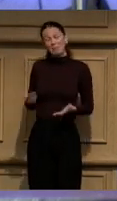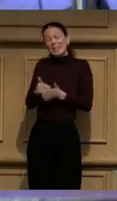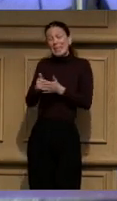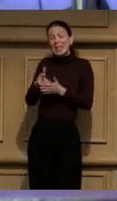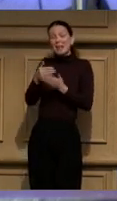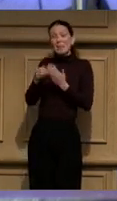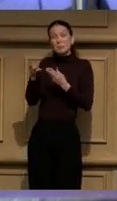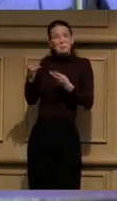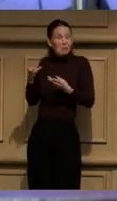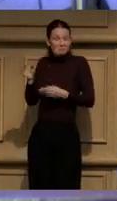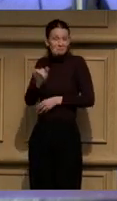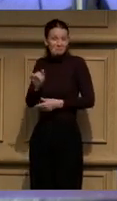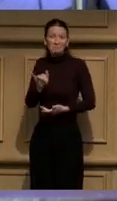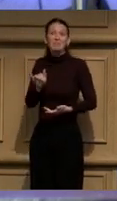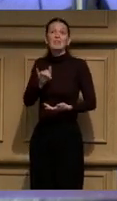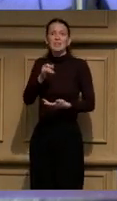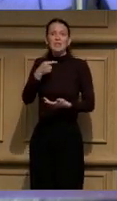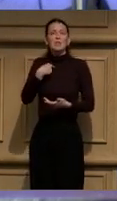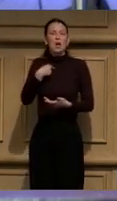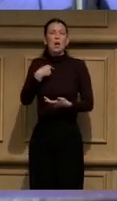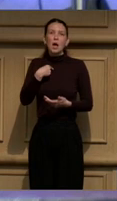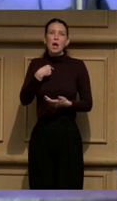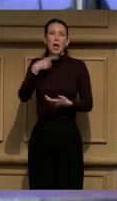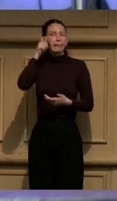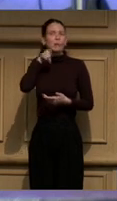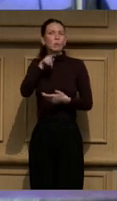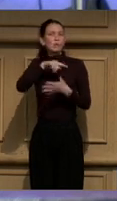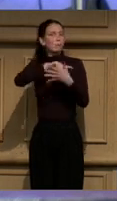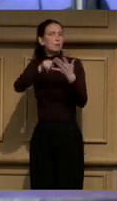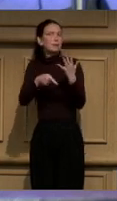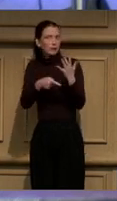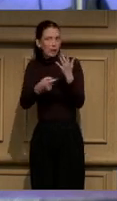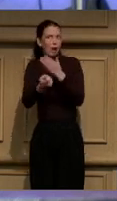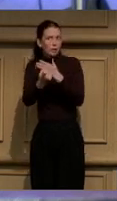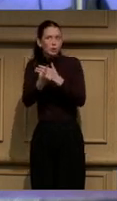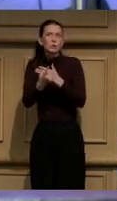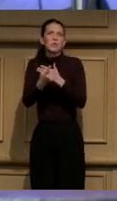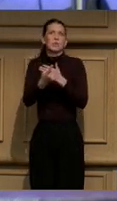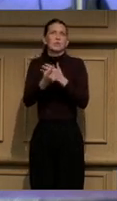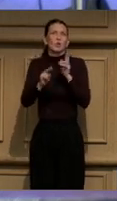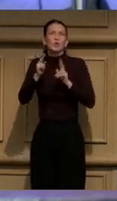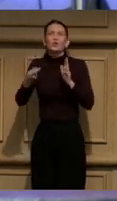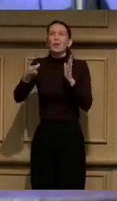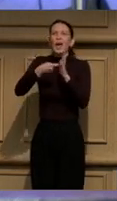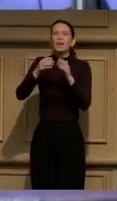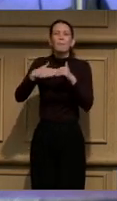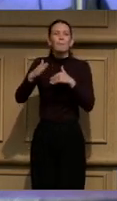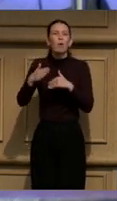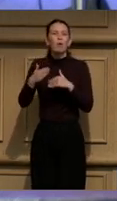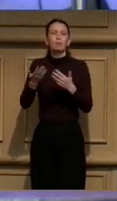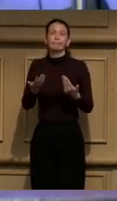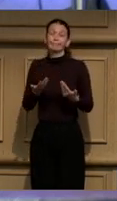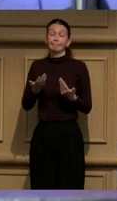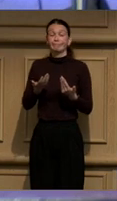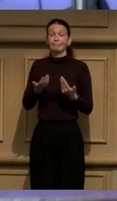I'd like to build on those sort of multidisciplinary opportunities to have more like, to be really kind